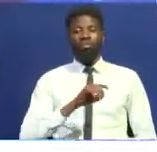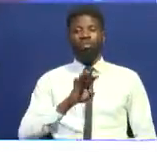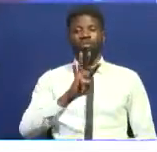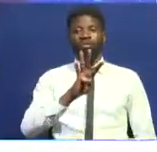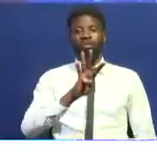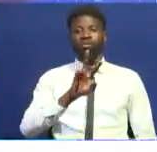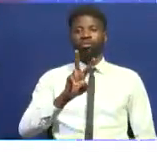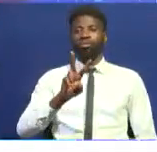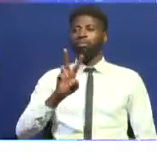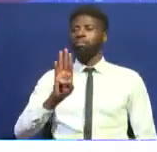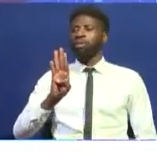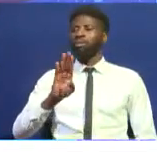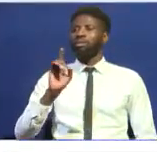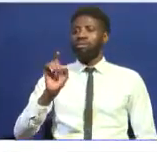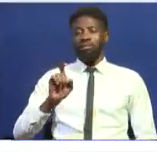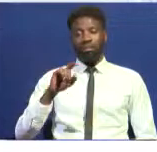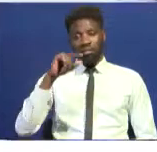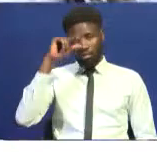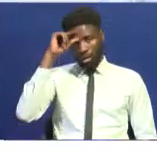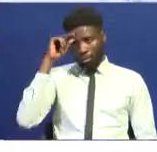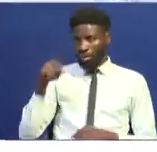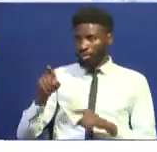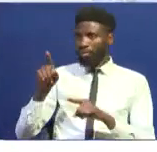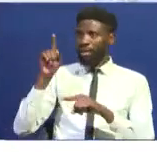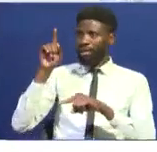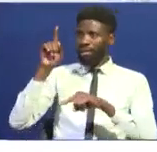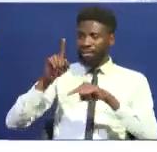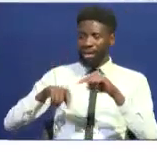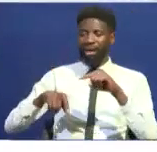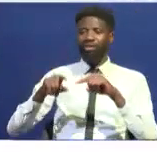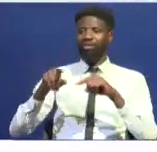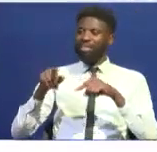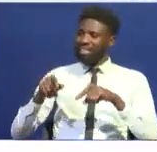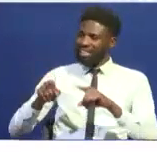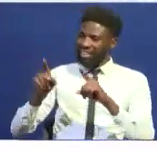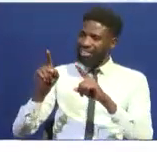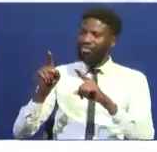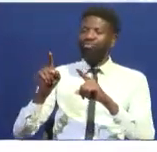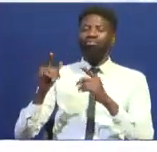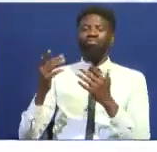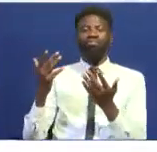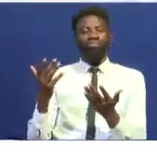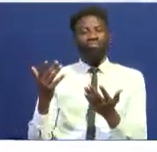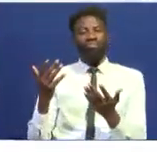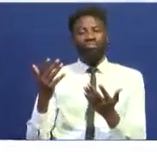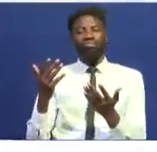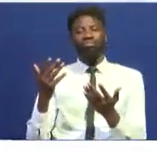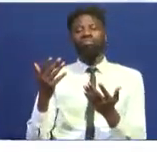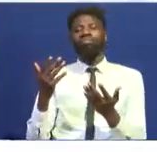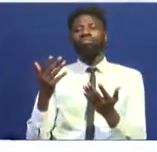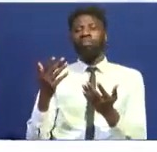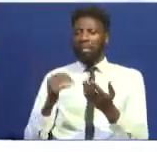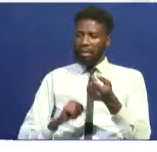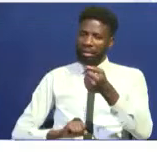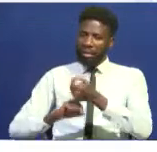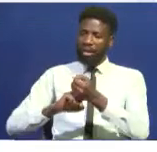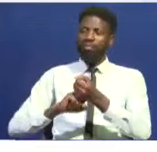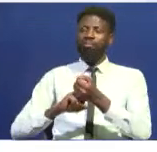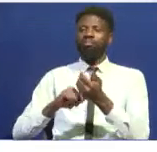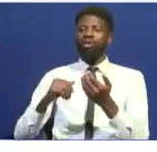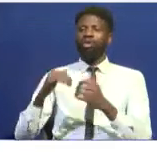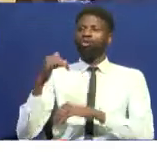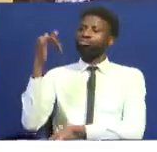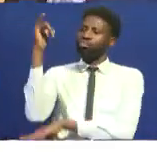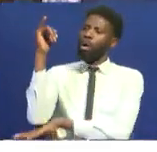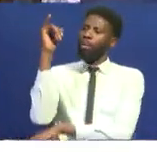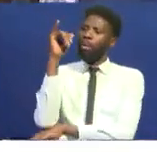do. Government cannot continue doing transmission lines via the government balance sheet. We are allowing private sector